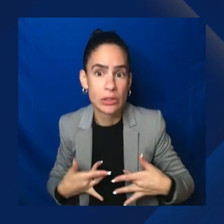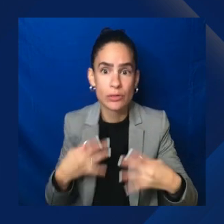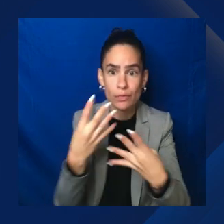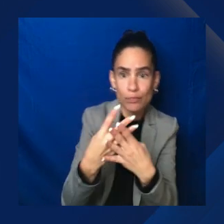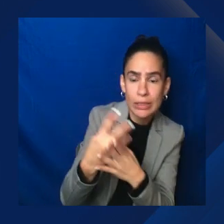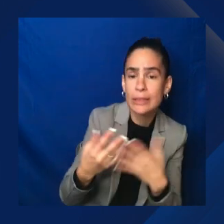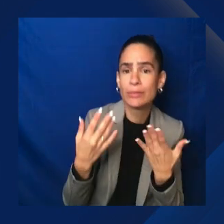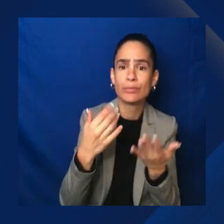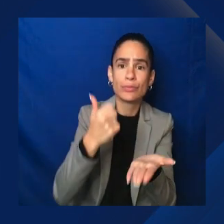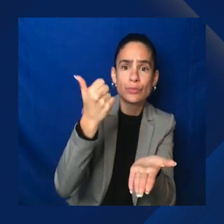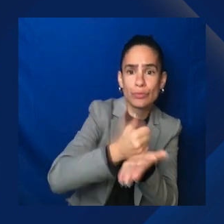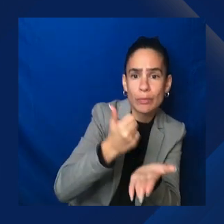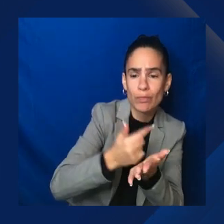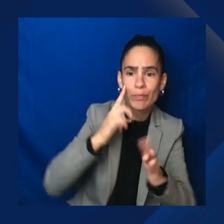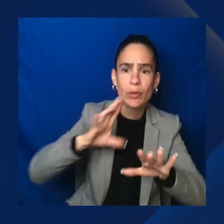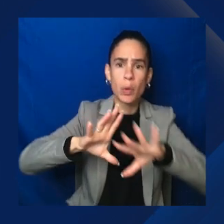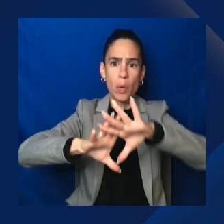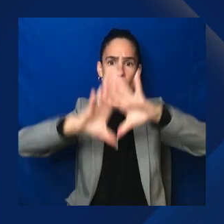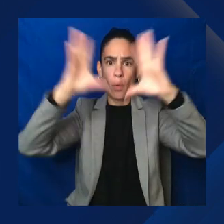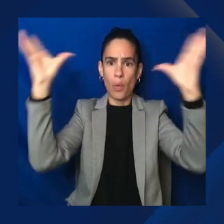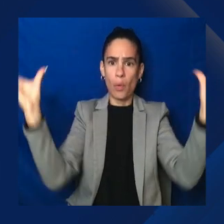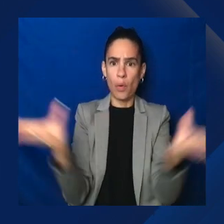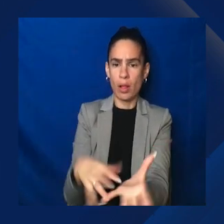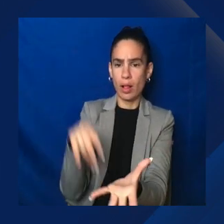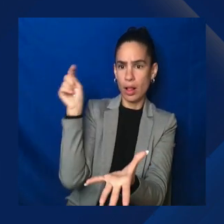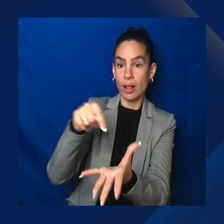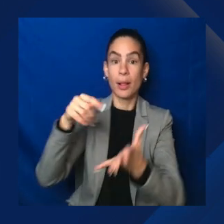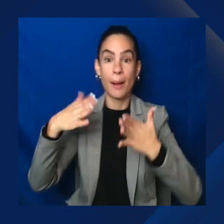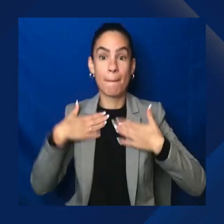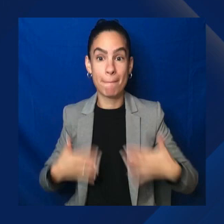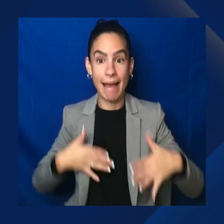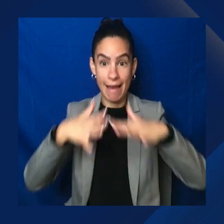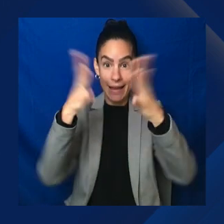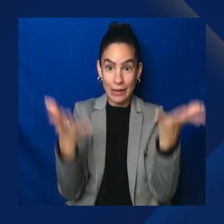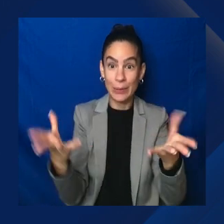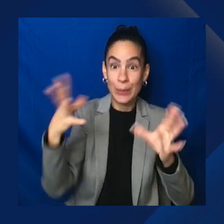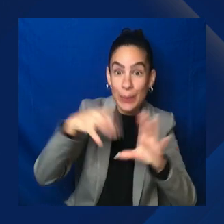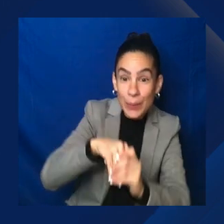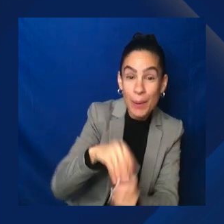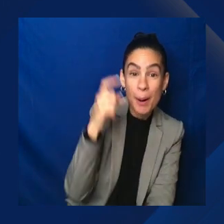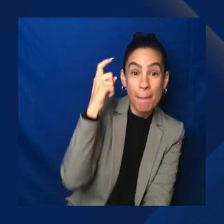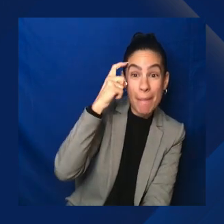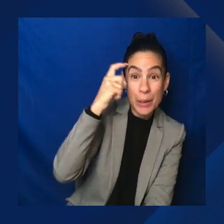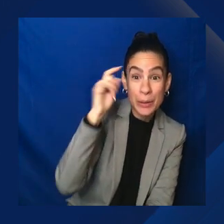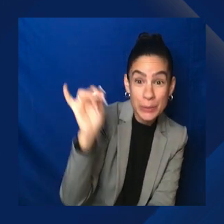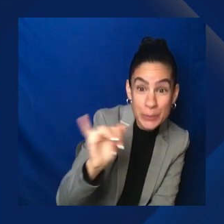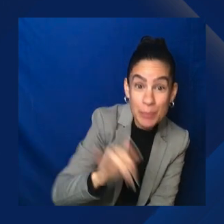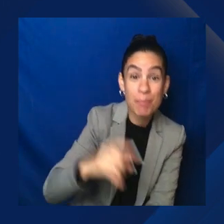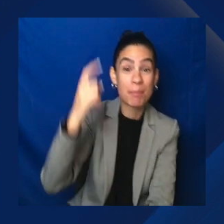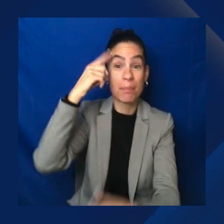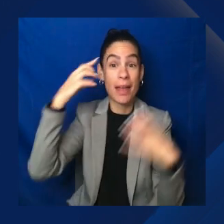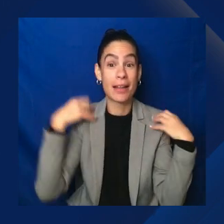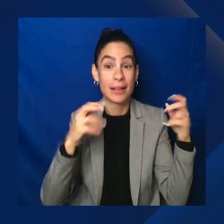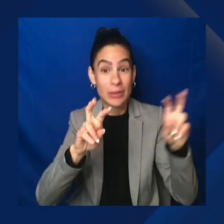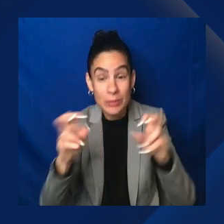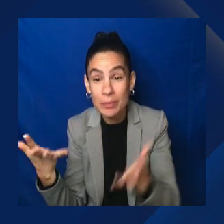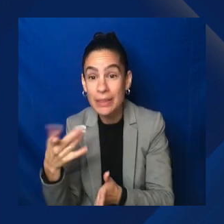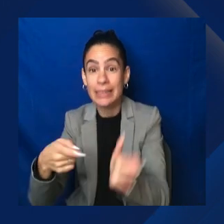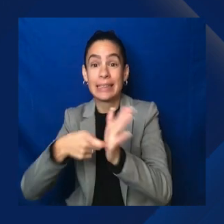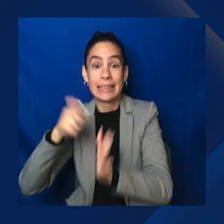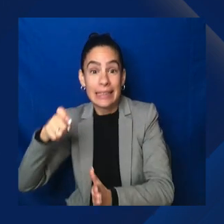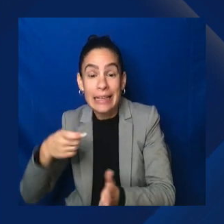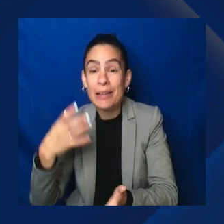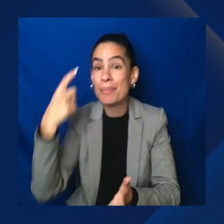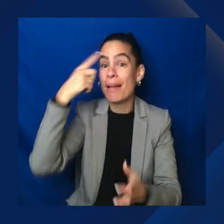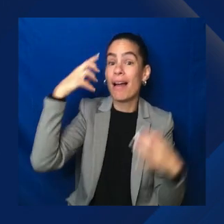from the neck up, and that's about addressing any health issues that she needs in terms of mental health support. So critically